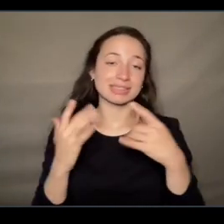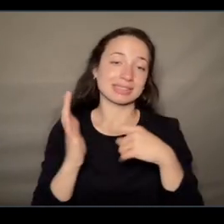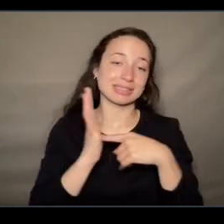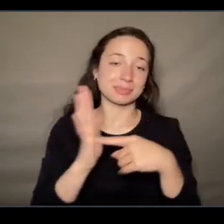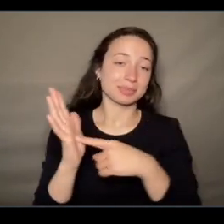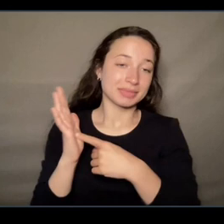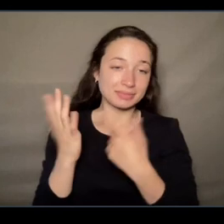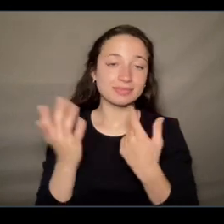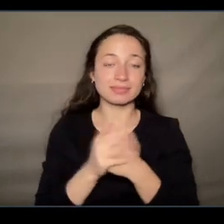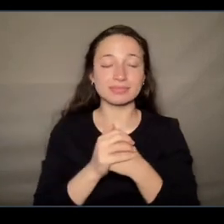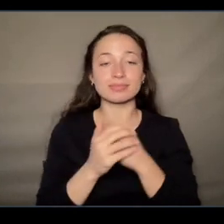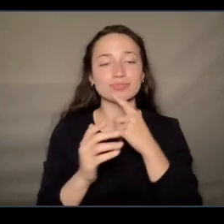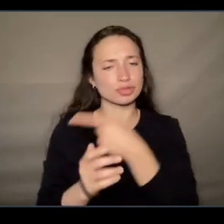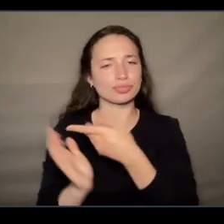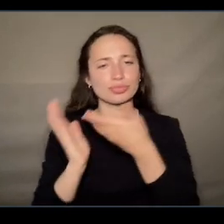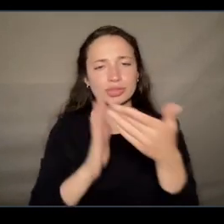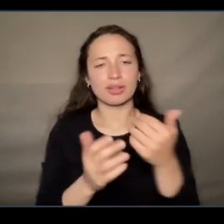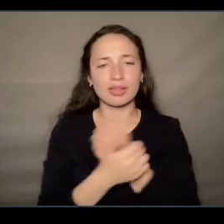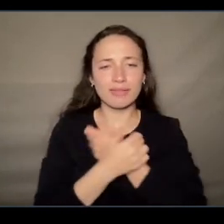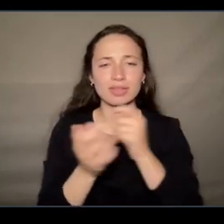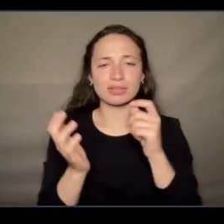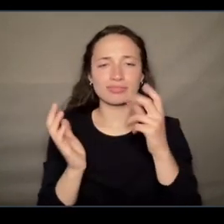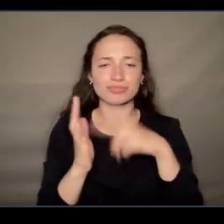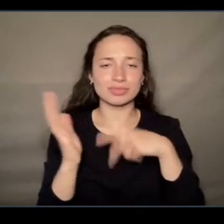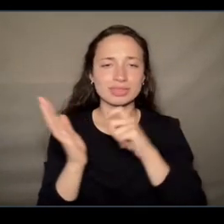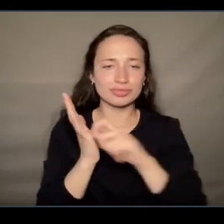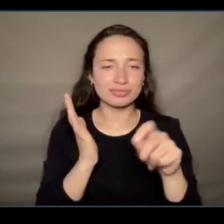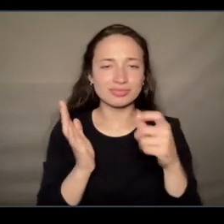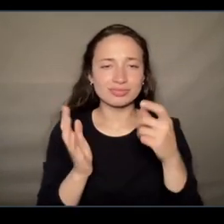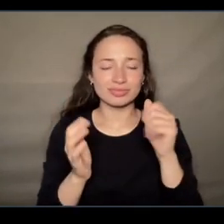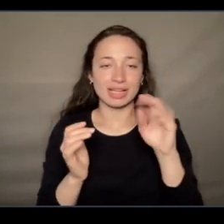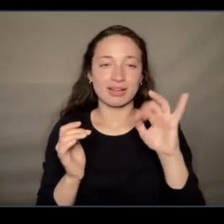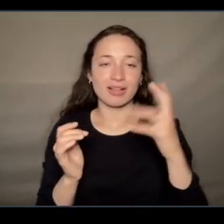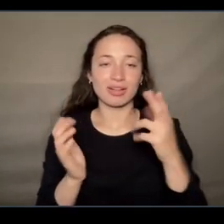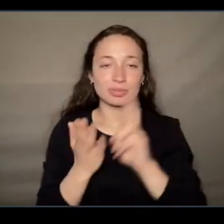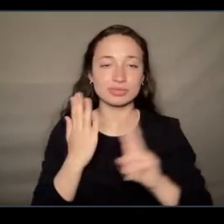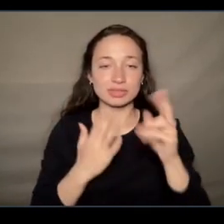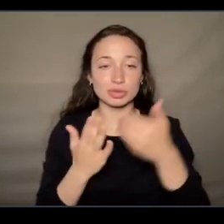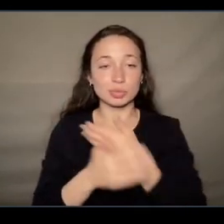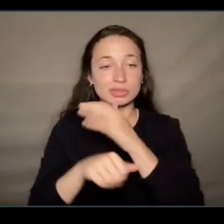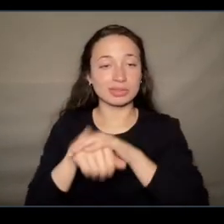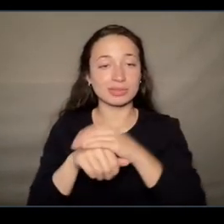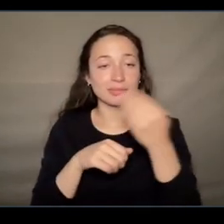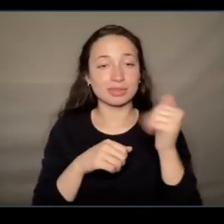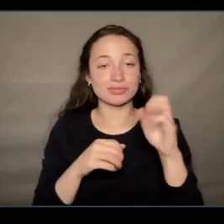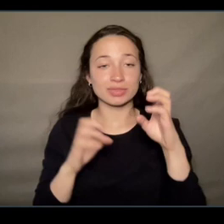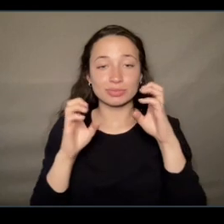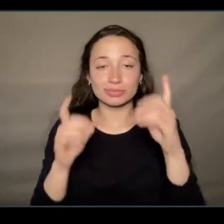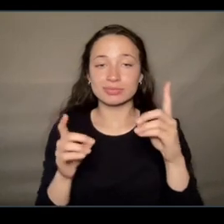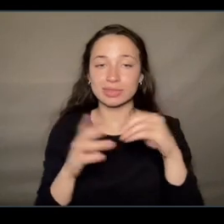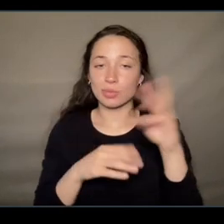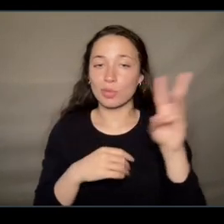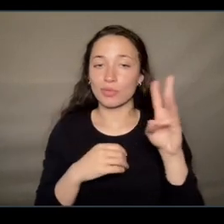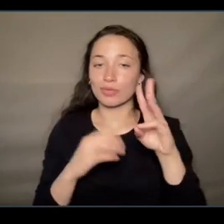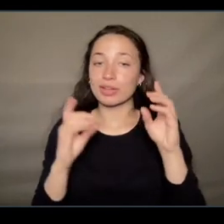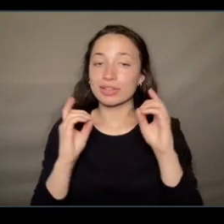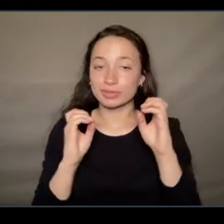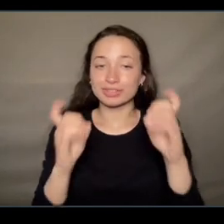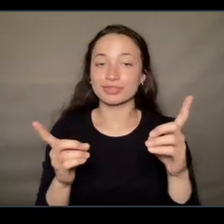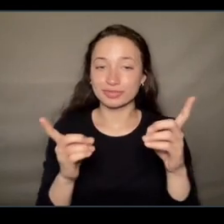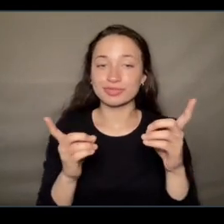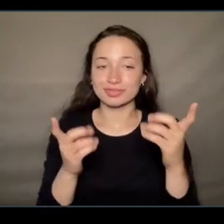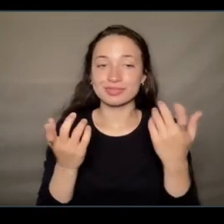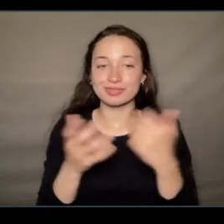exhibits. She brings the love of literature and writing to Antioch University's New England's Masters of Education in